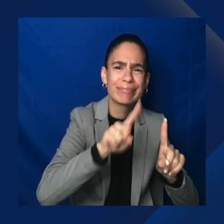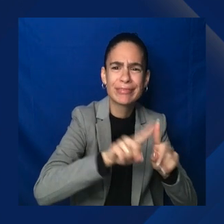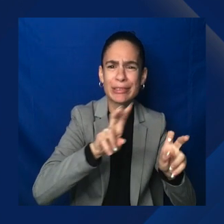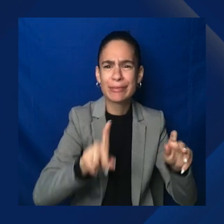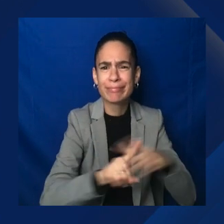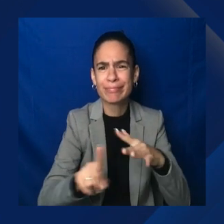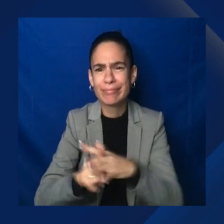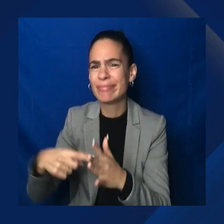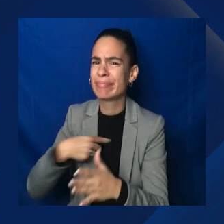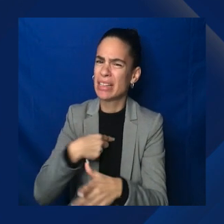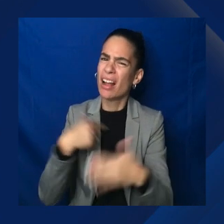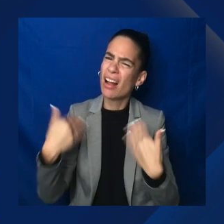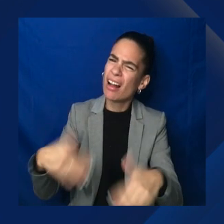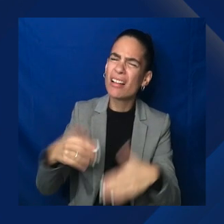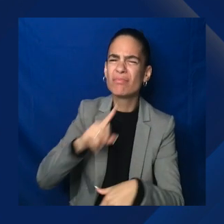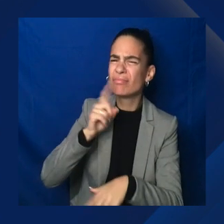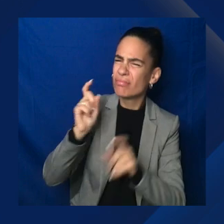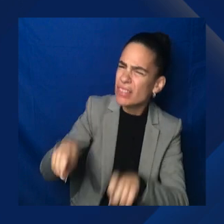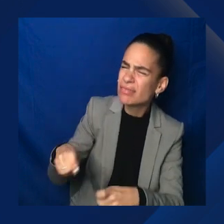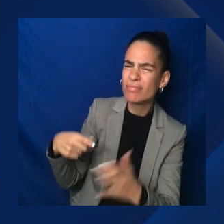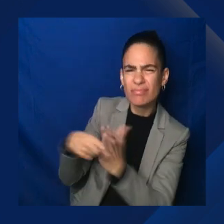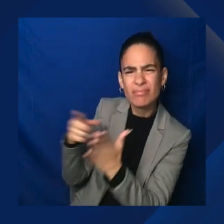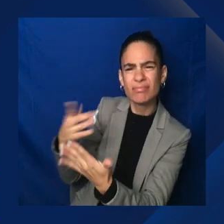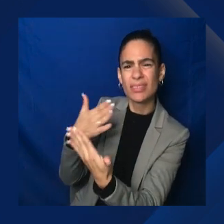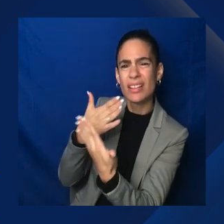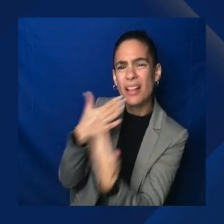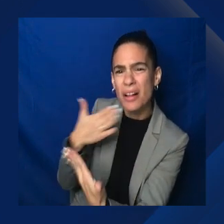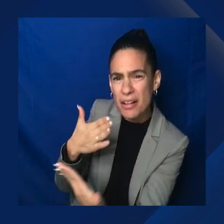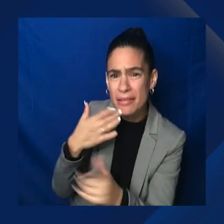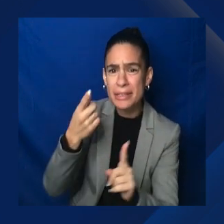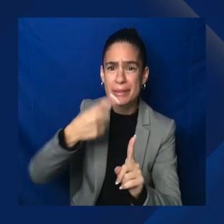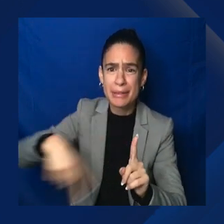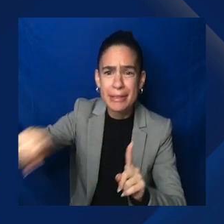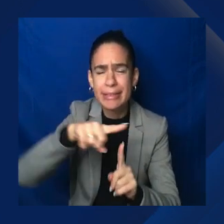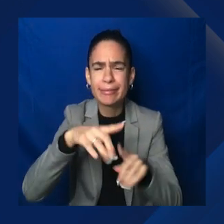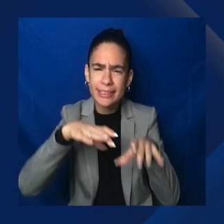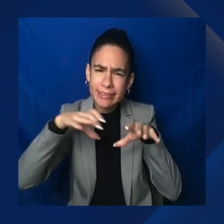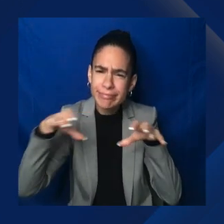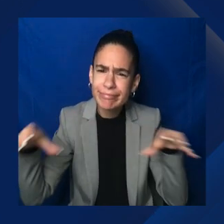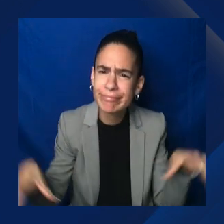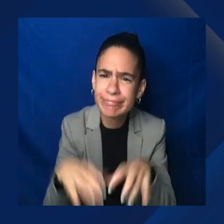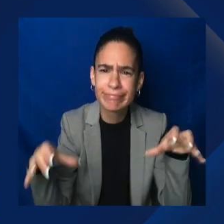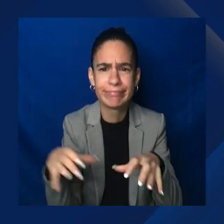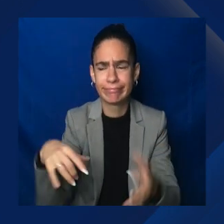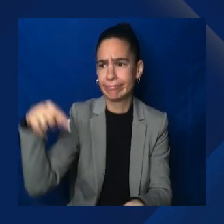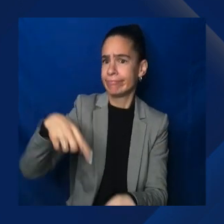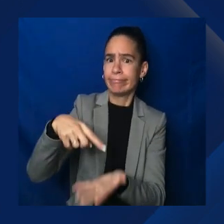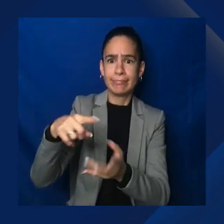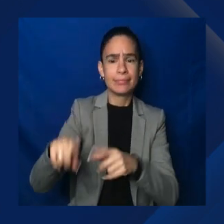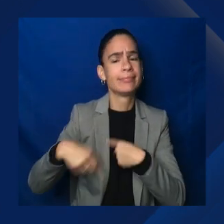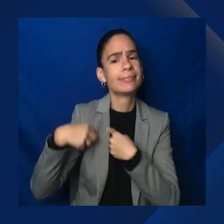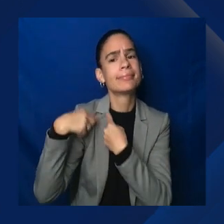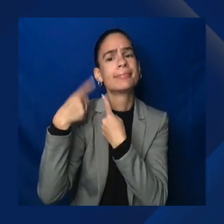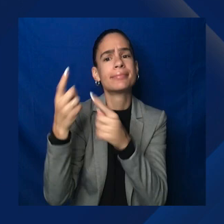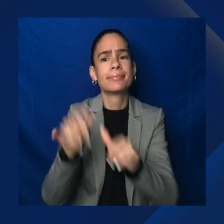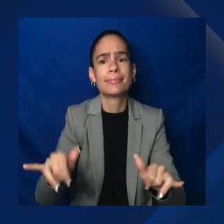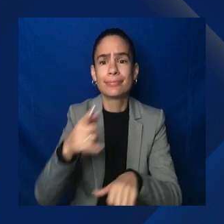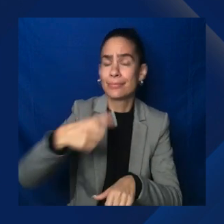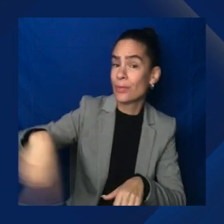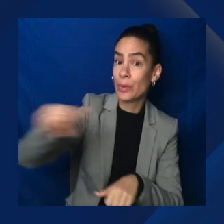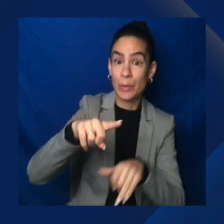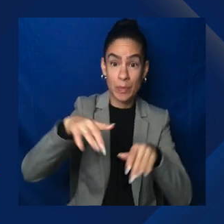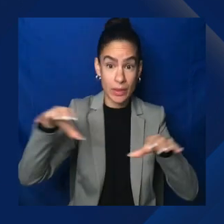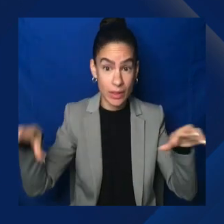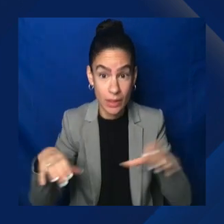people who have championed this cause for so long, out there when no one was listening, thank you very much